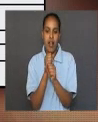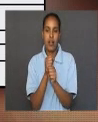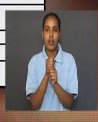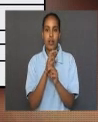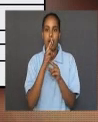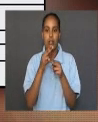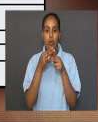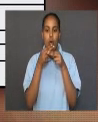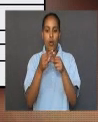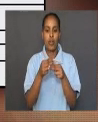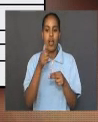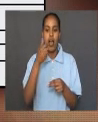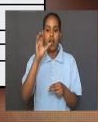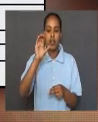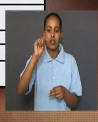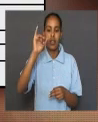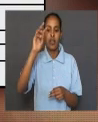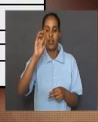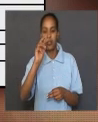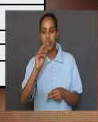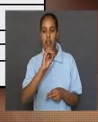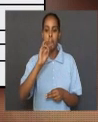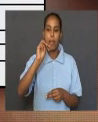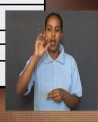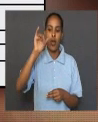called actin and myosin.